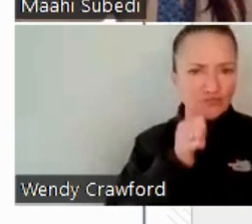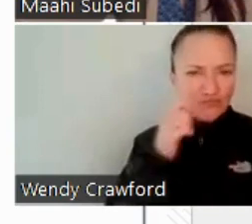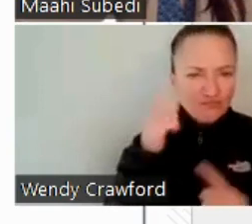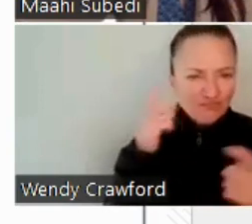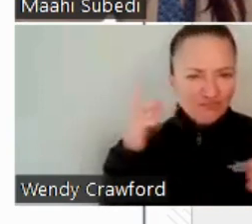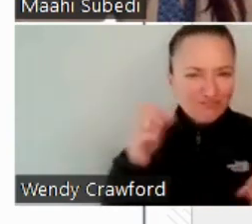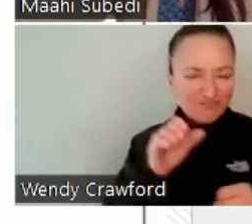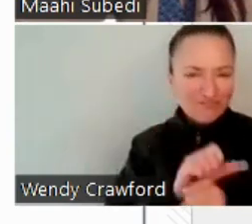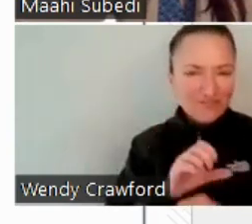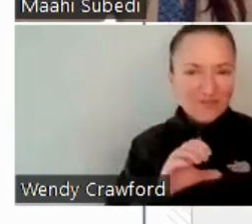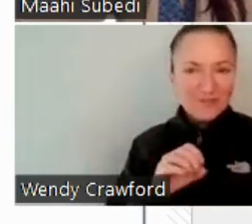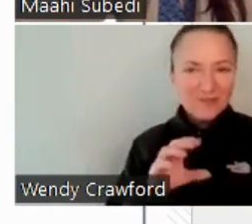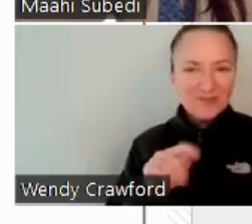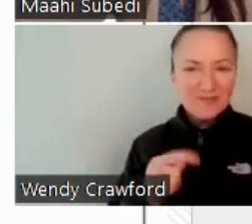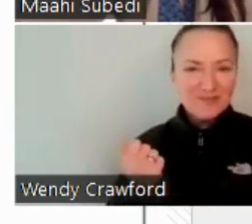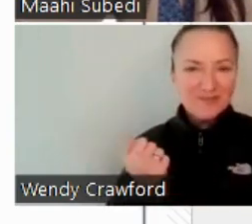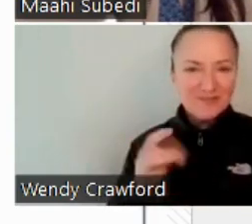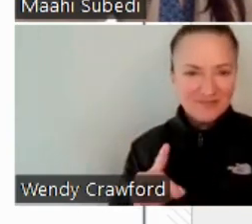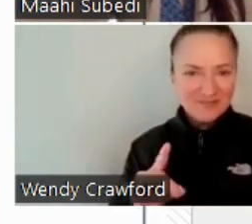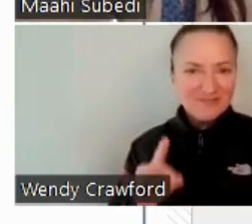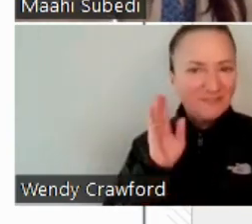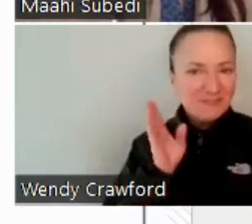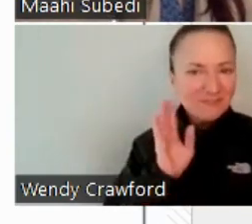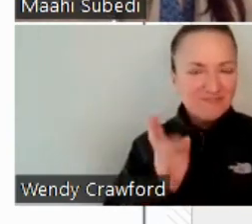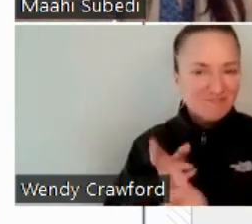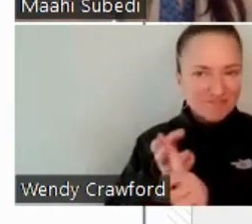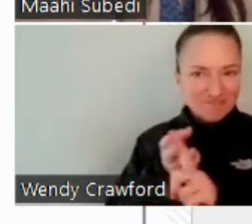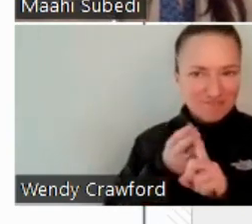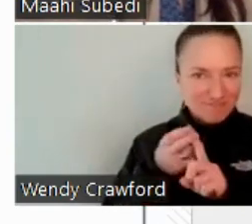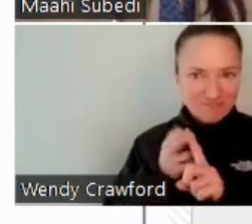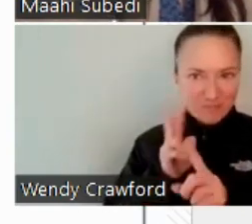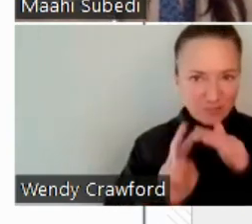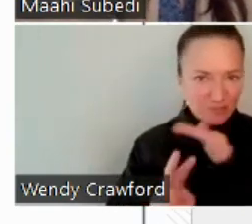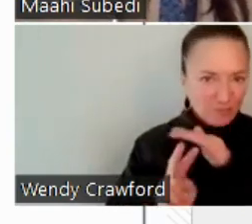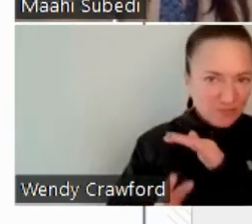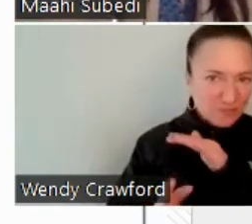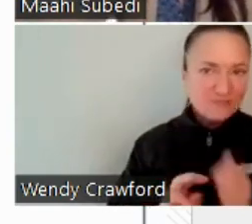October 18th. So you'll see emails about that, but just keep an eye.